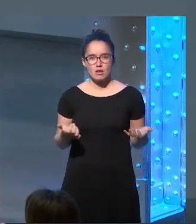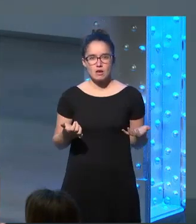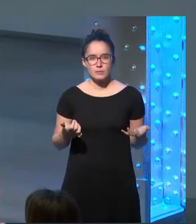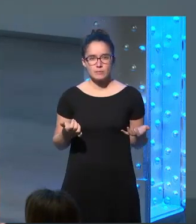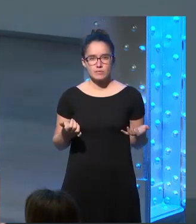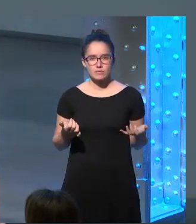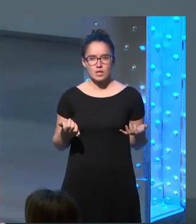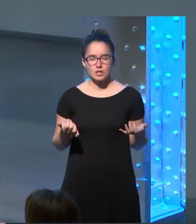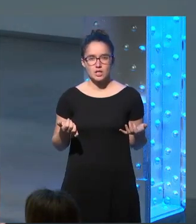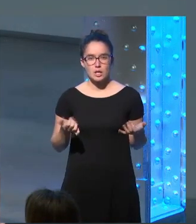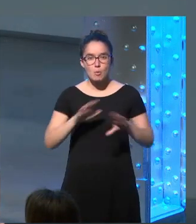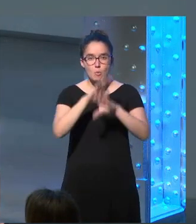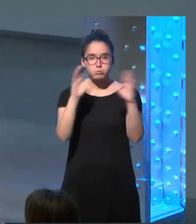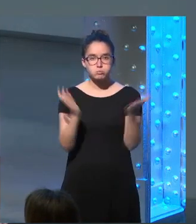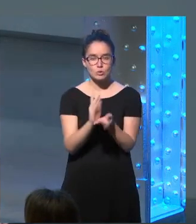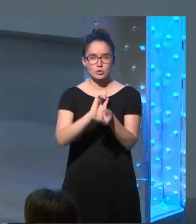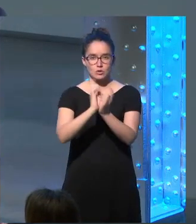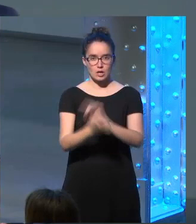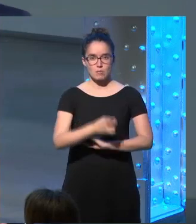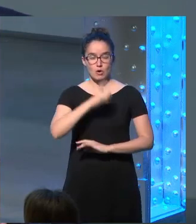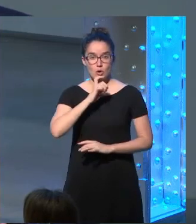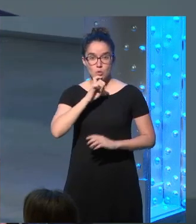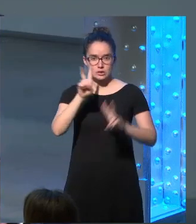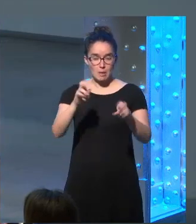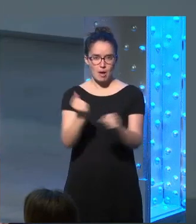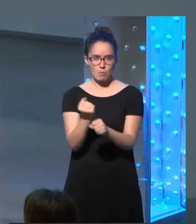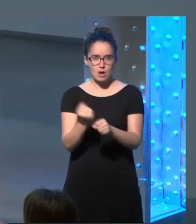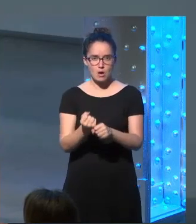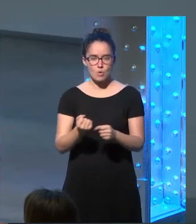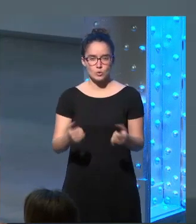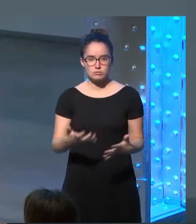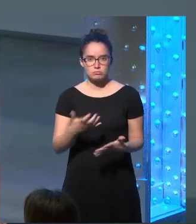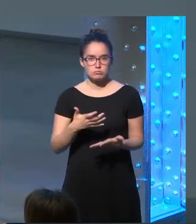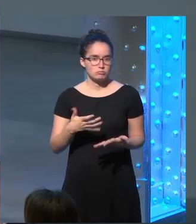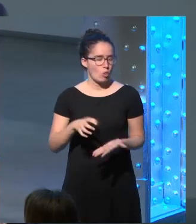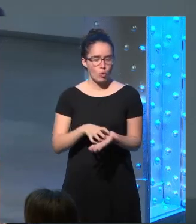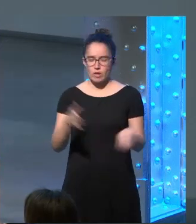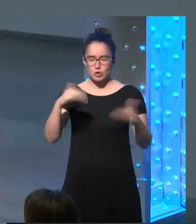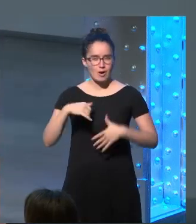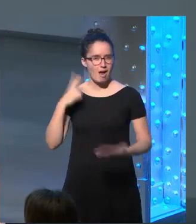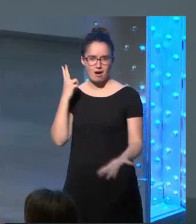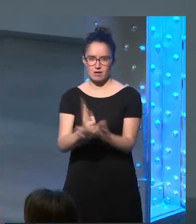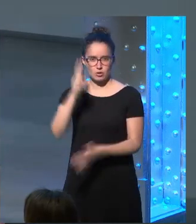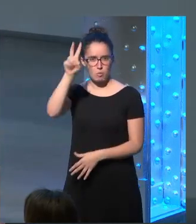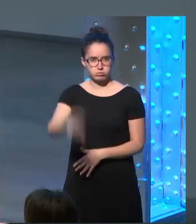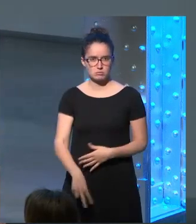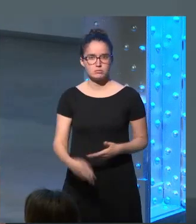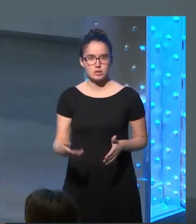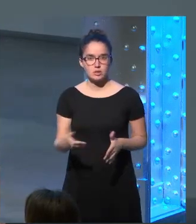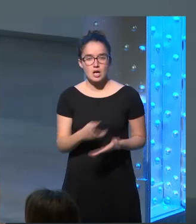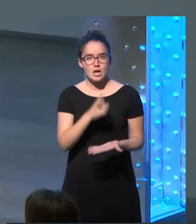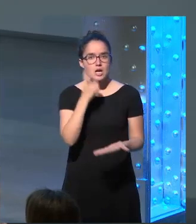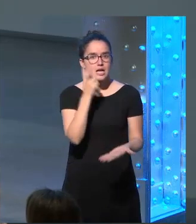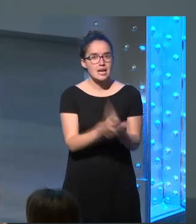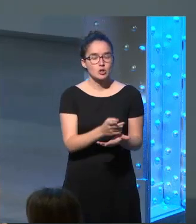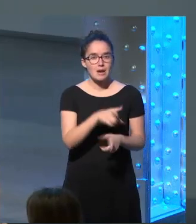of employability, about how that is going to change the world of labor and employment. That is a challenge, of course, but it